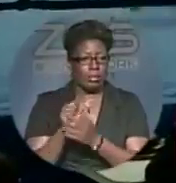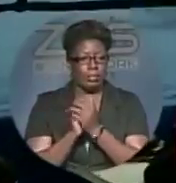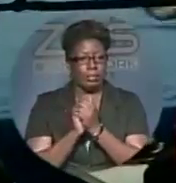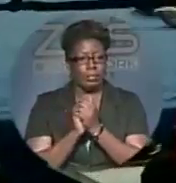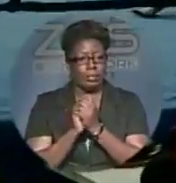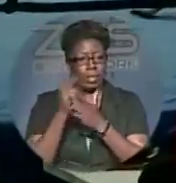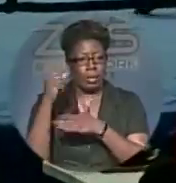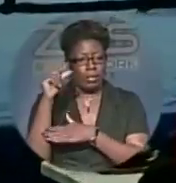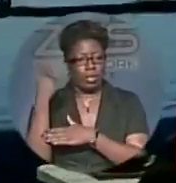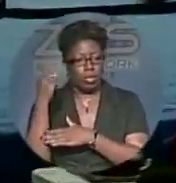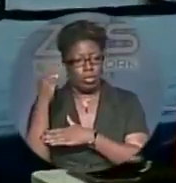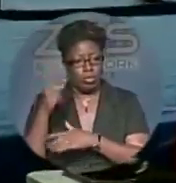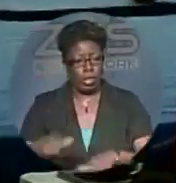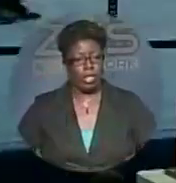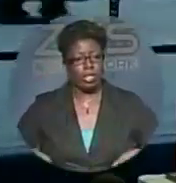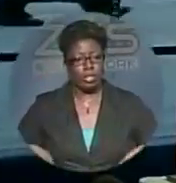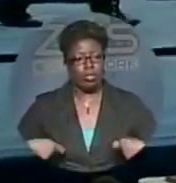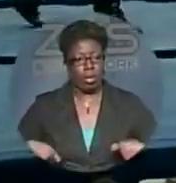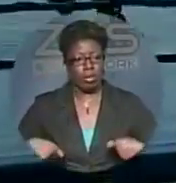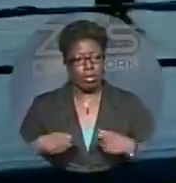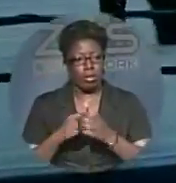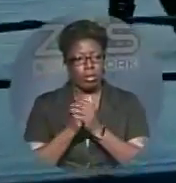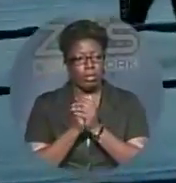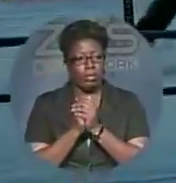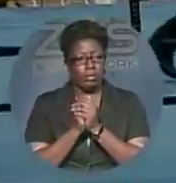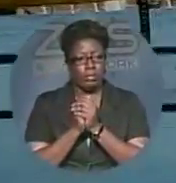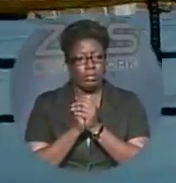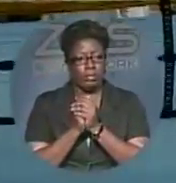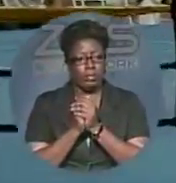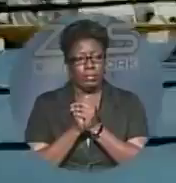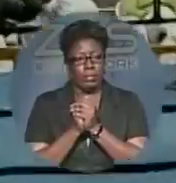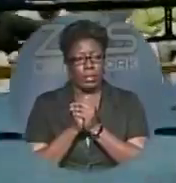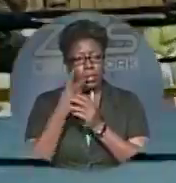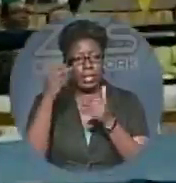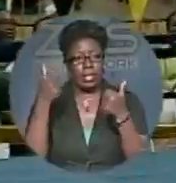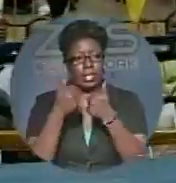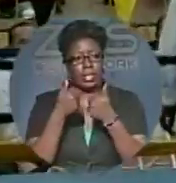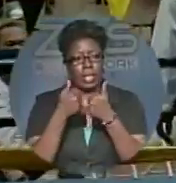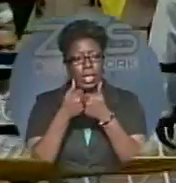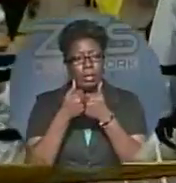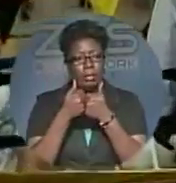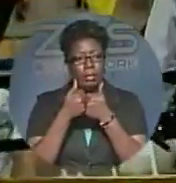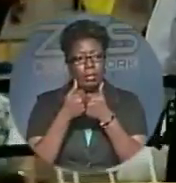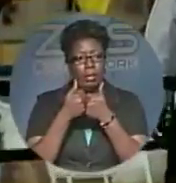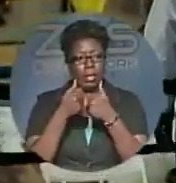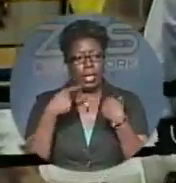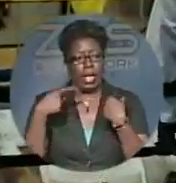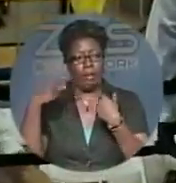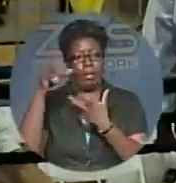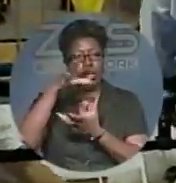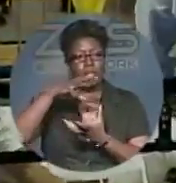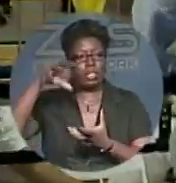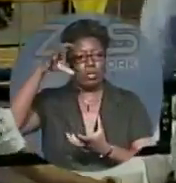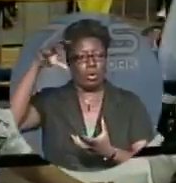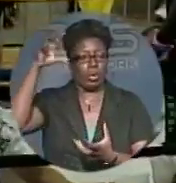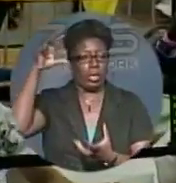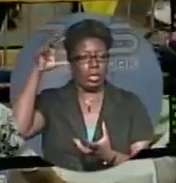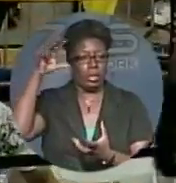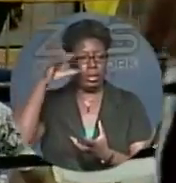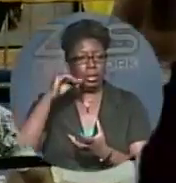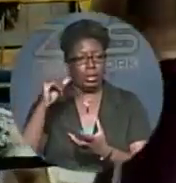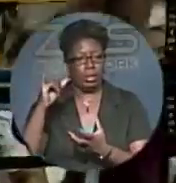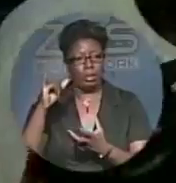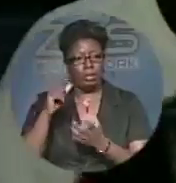on Herbert, the CEO Hasty. Well, the CEO of this match would be Smokey Ronald Martin. Ooh, he's like